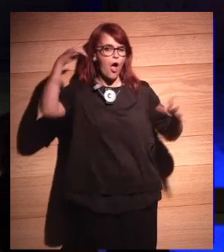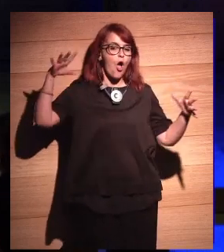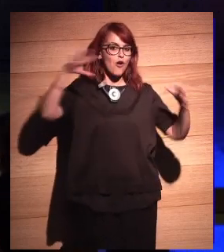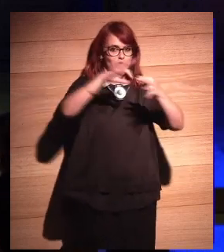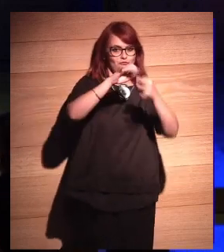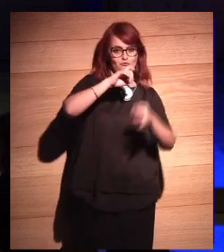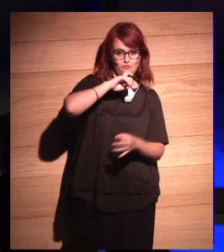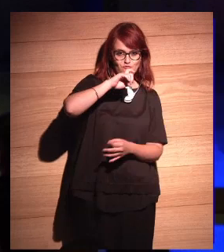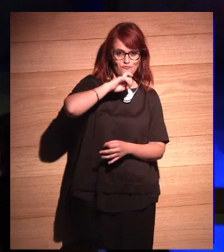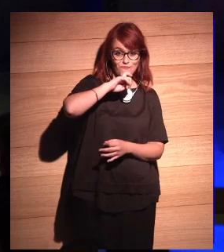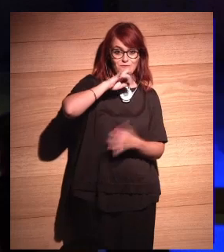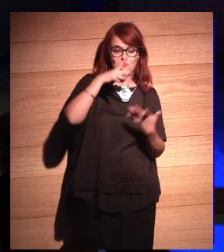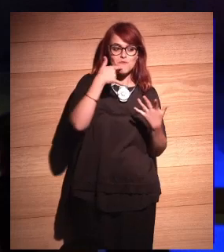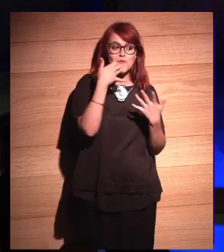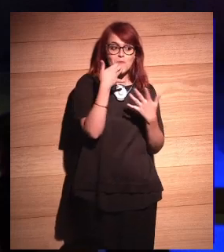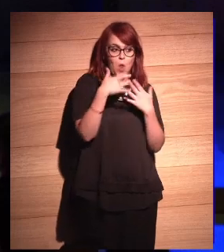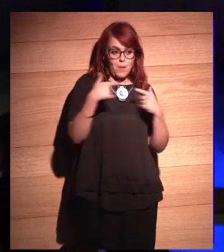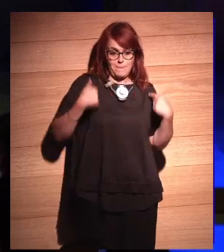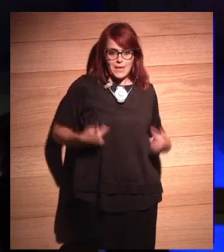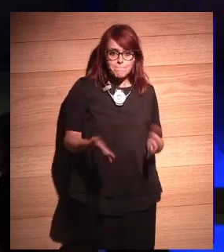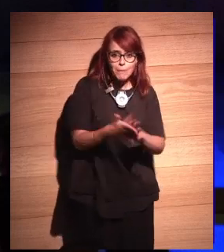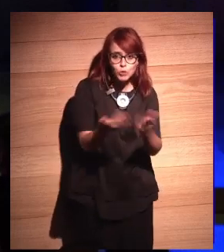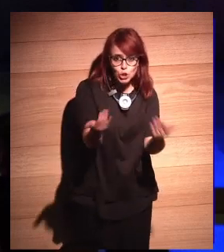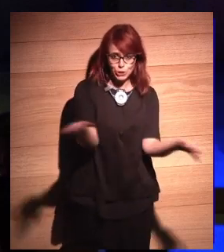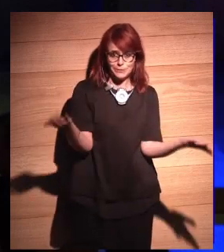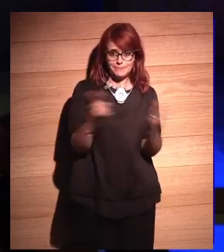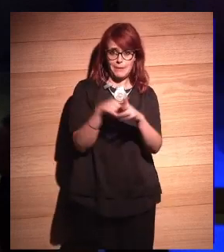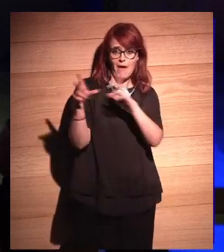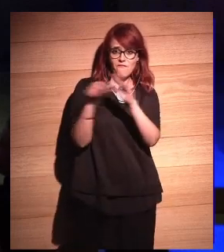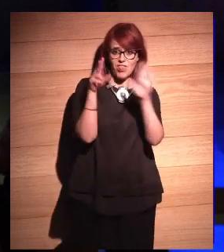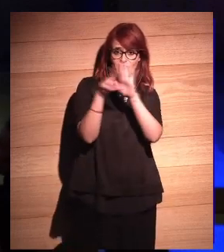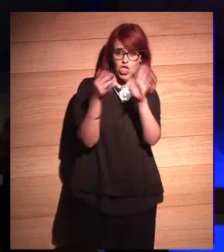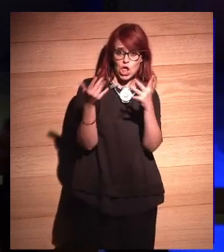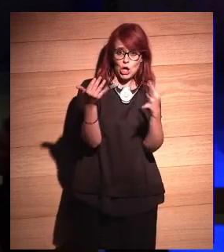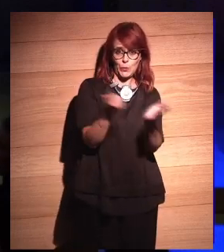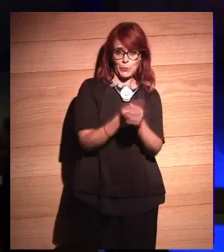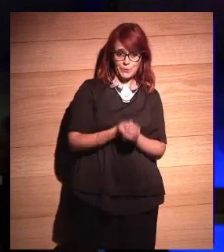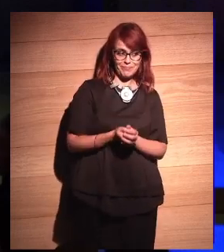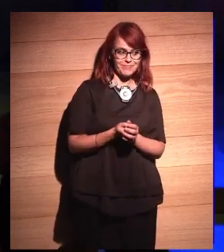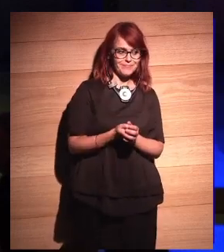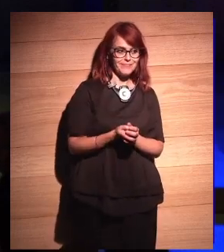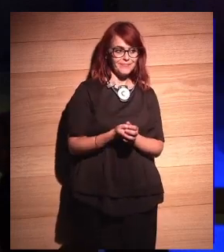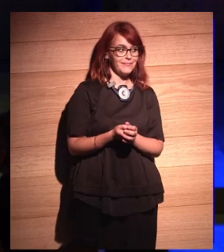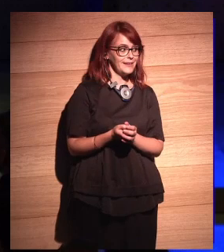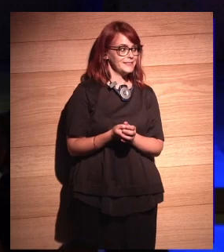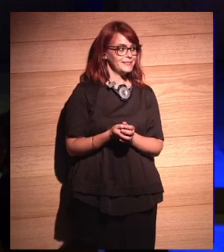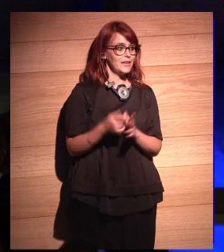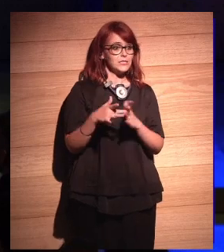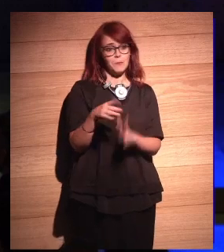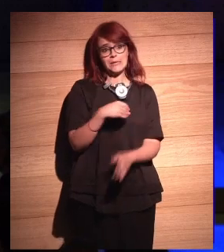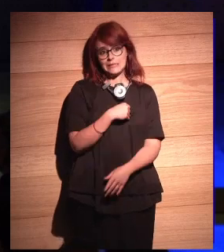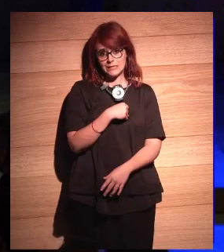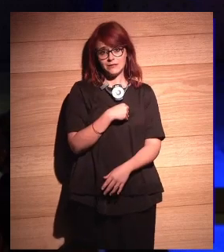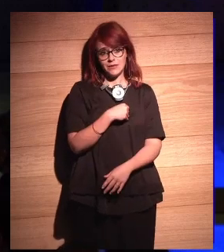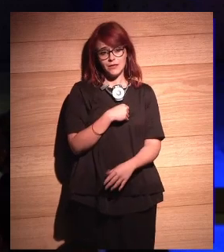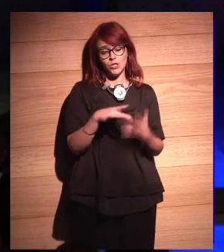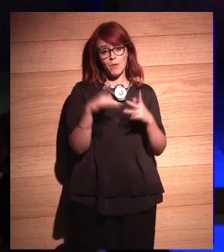me, oh, come on. This will be so sad when I actually play the show and this is not working.